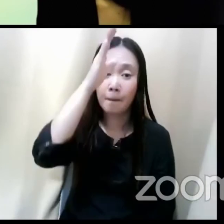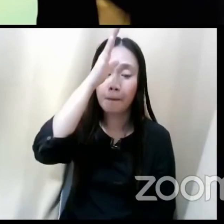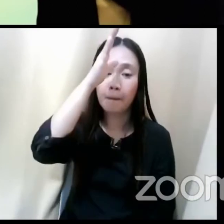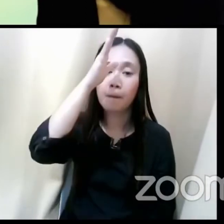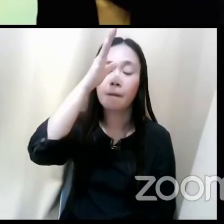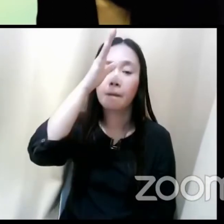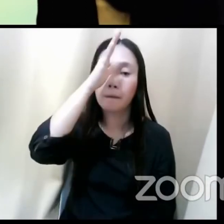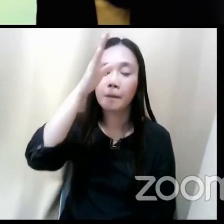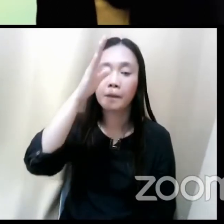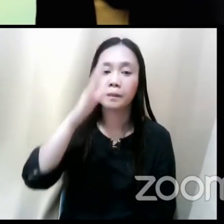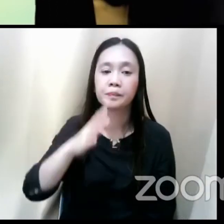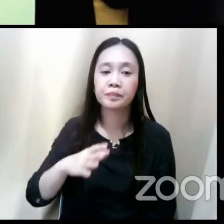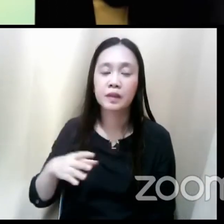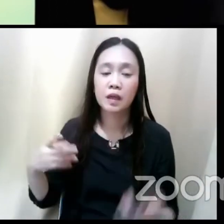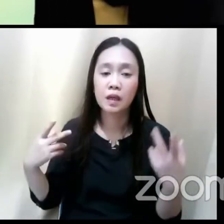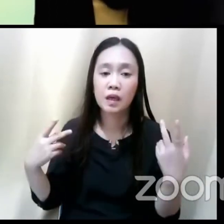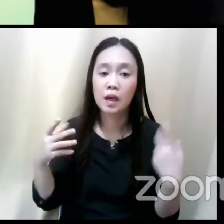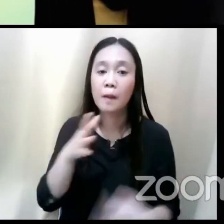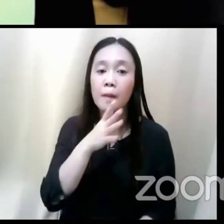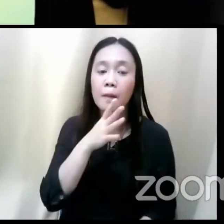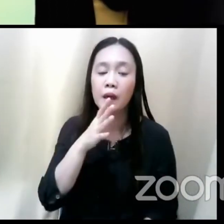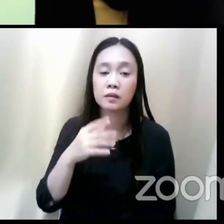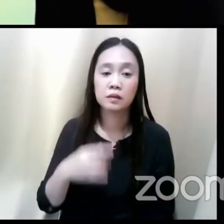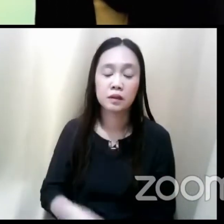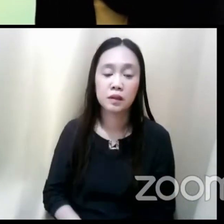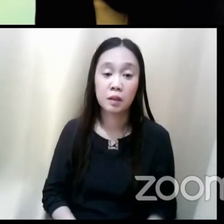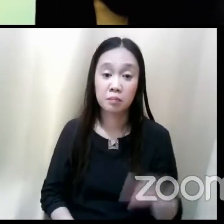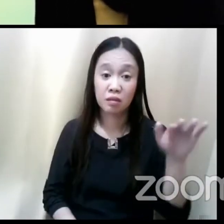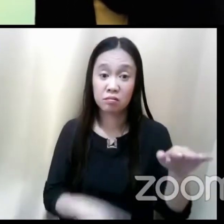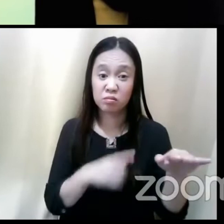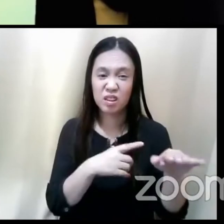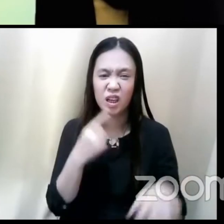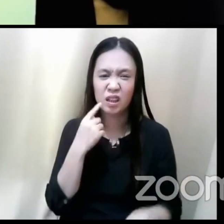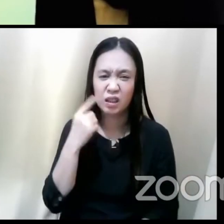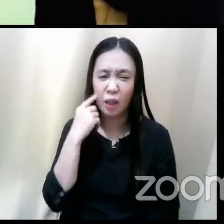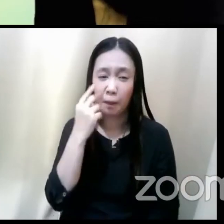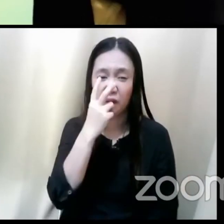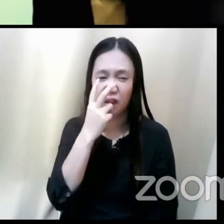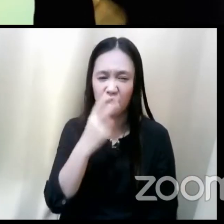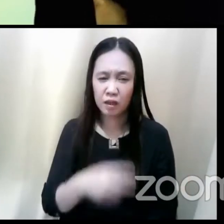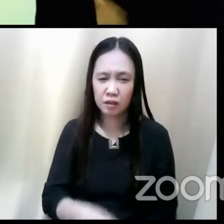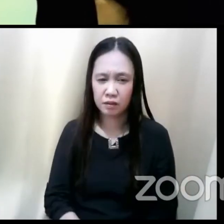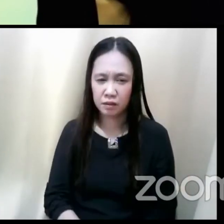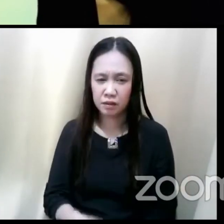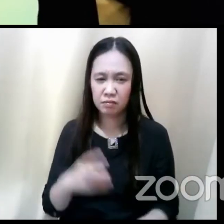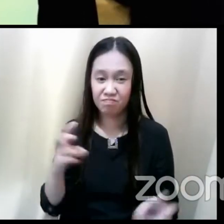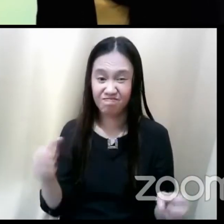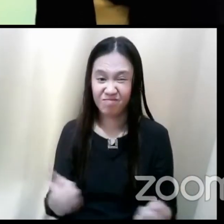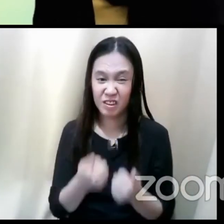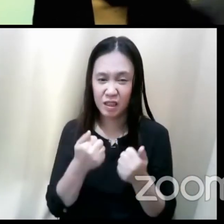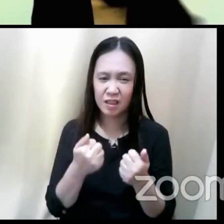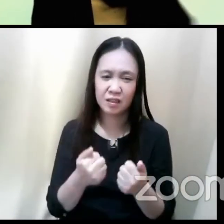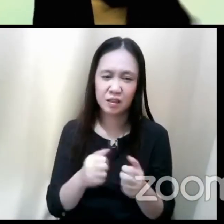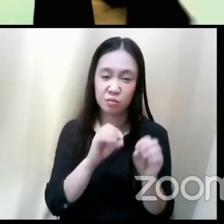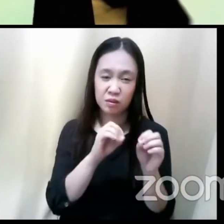Teacher Mark, yung anak niya ay deafblind. Mm-hmm. So mas challenging turuan, no, yung mga deafblind. Sige,